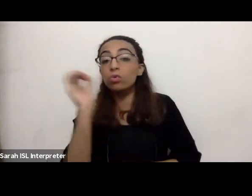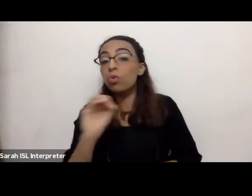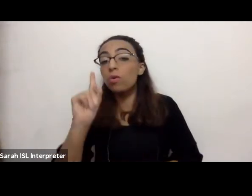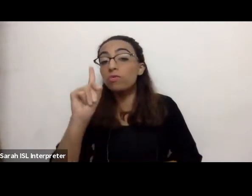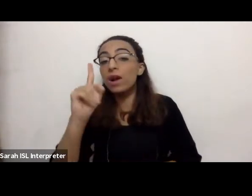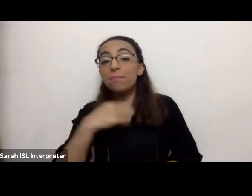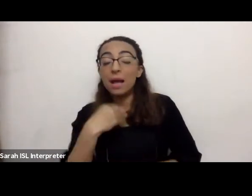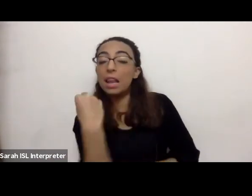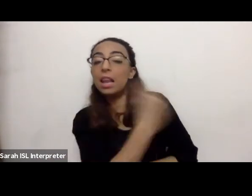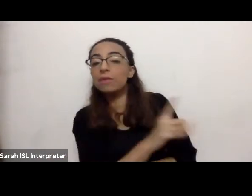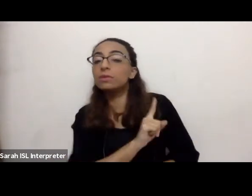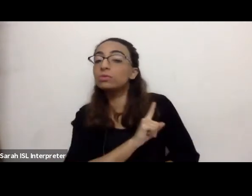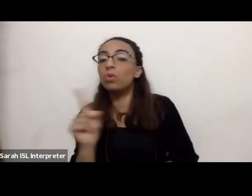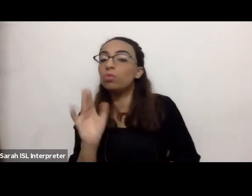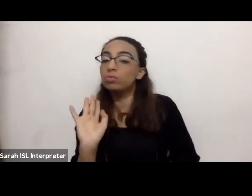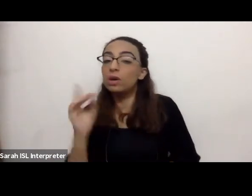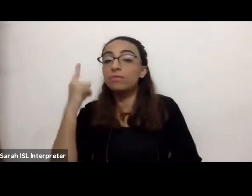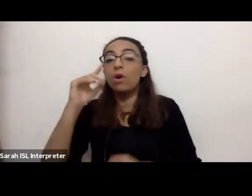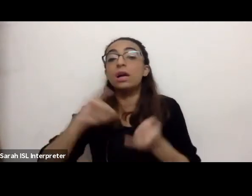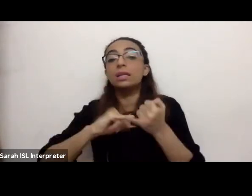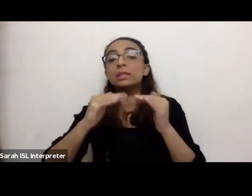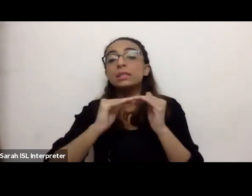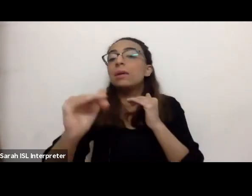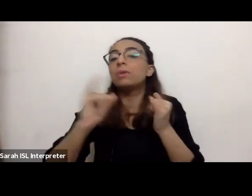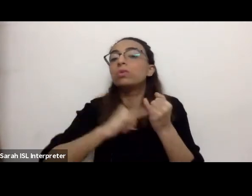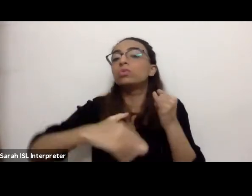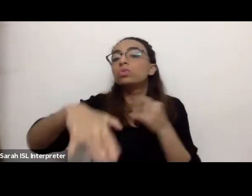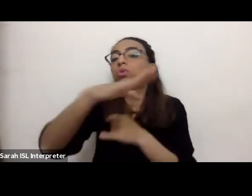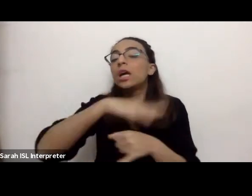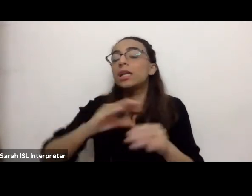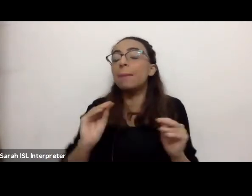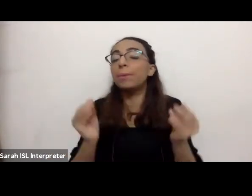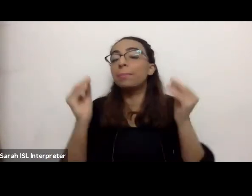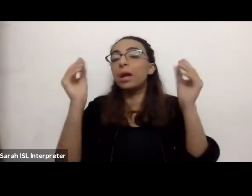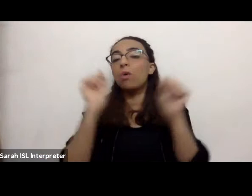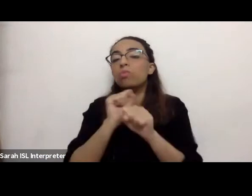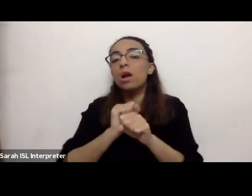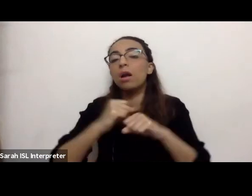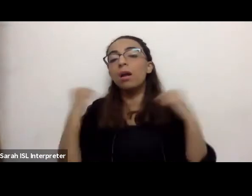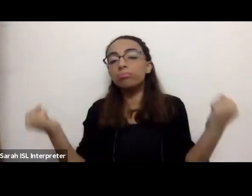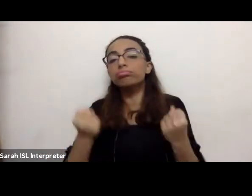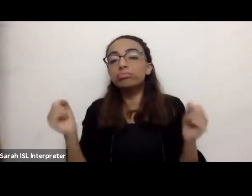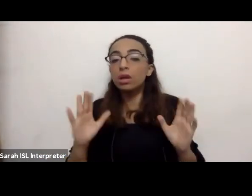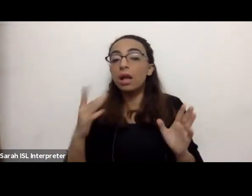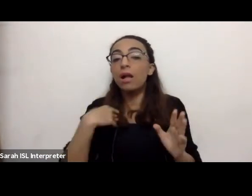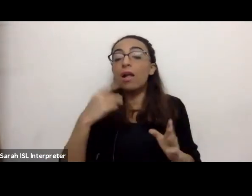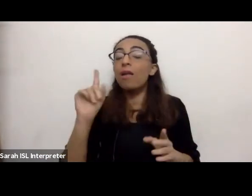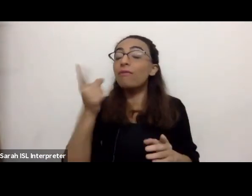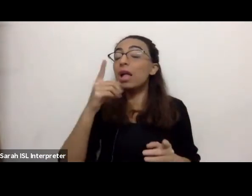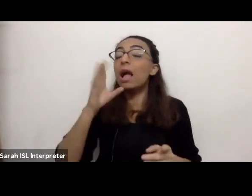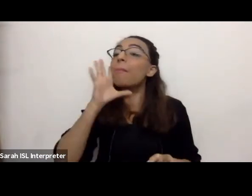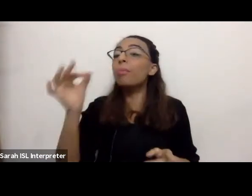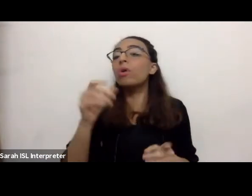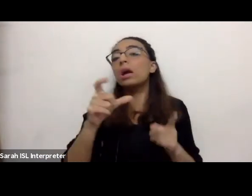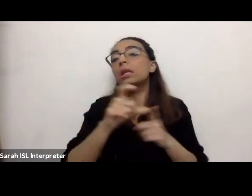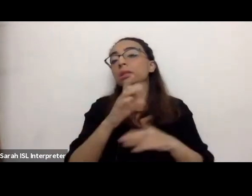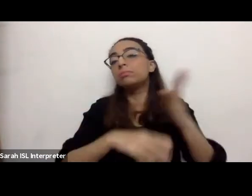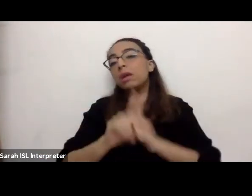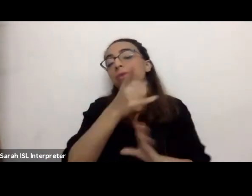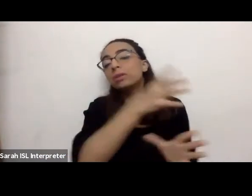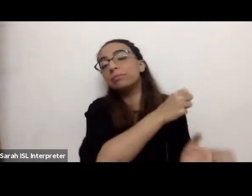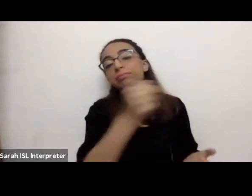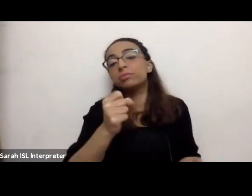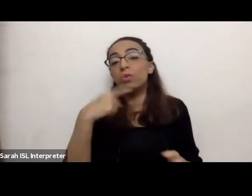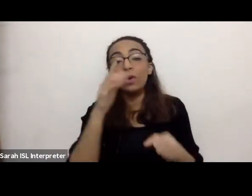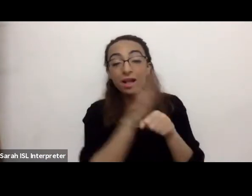key to the resilient and sustainable society. And I think that means that we need to prioritize those actions for the most